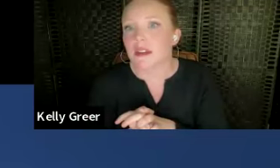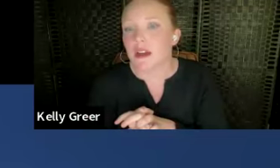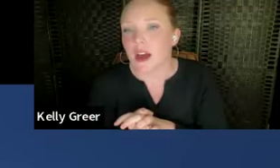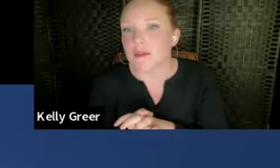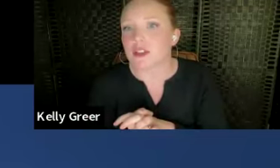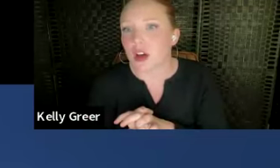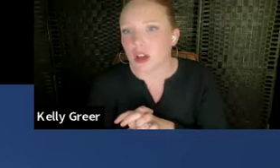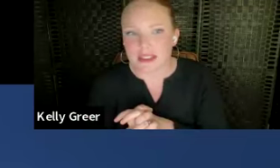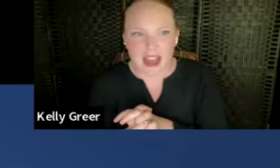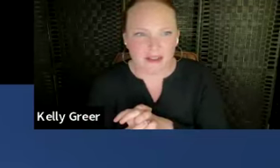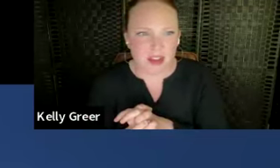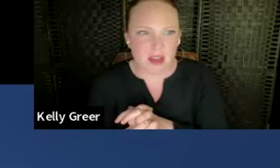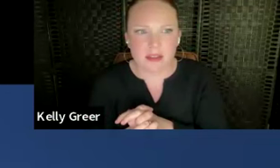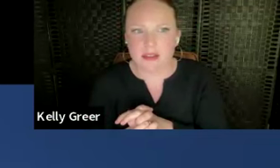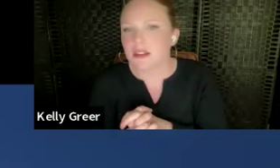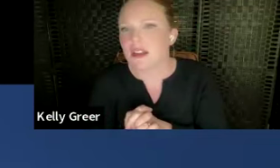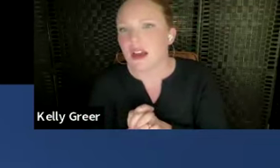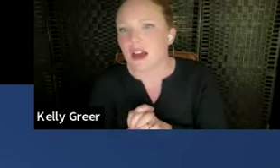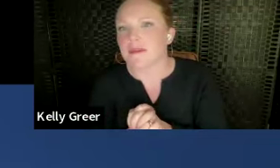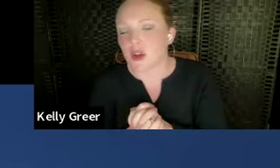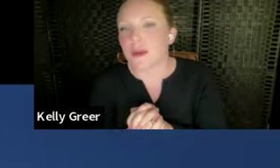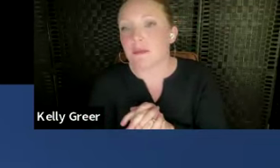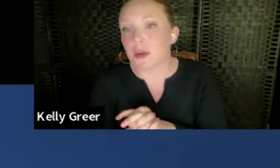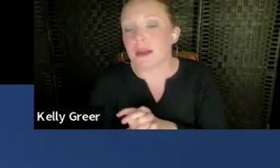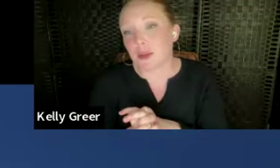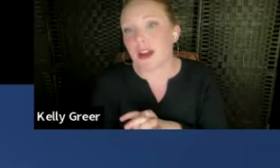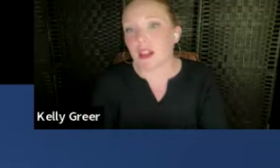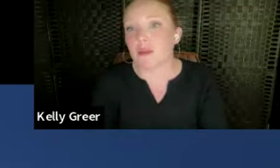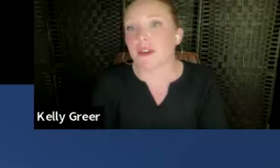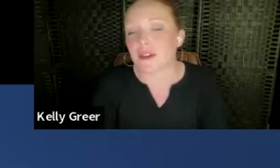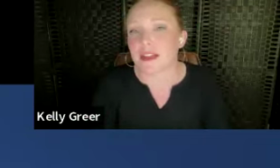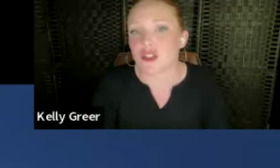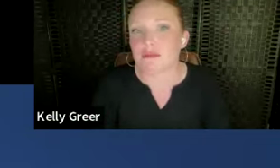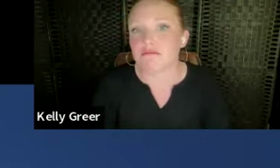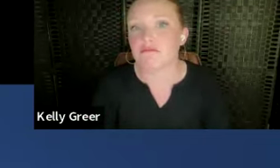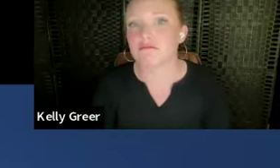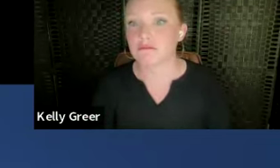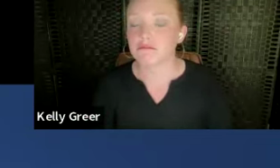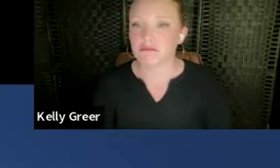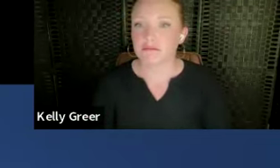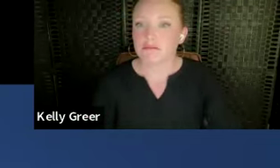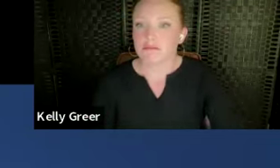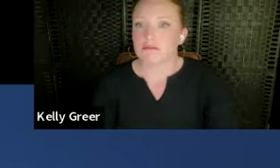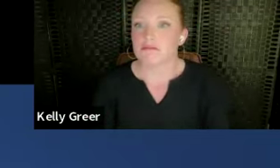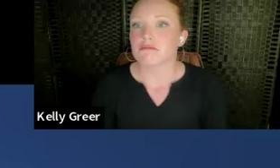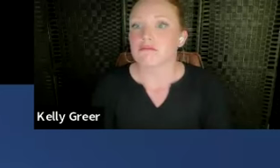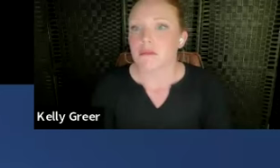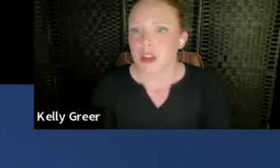needs. It's called DAFNA. So we were able to provide a lot more information.